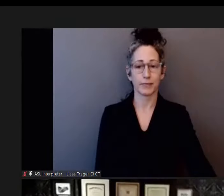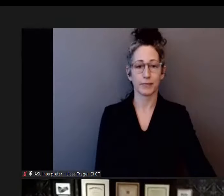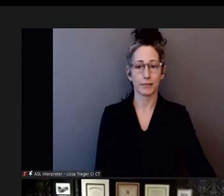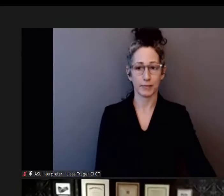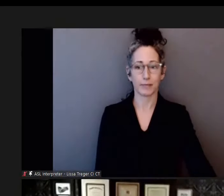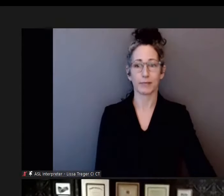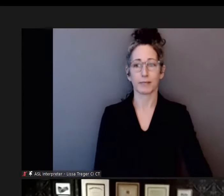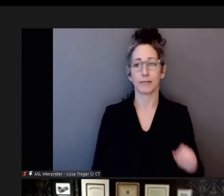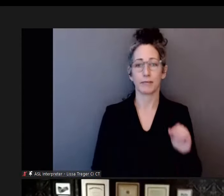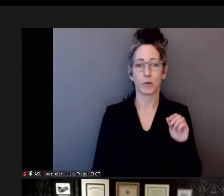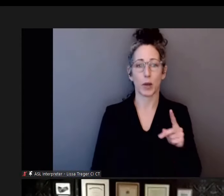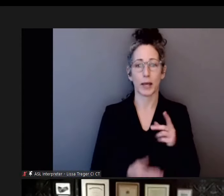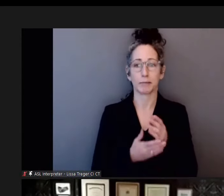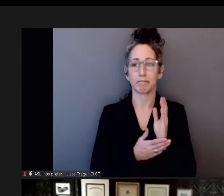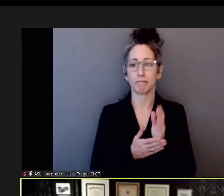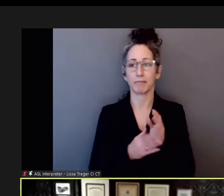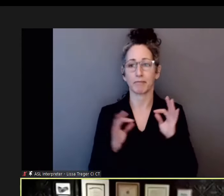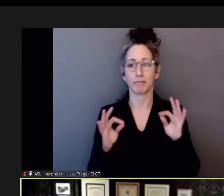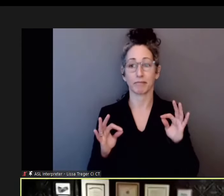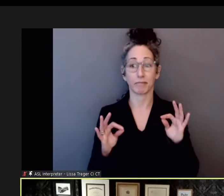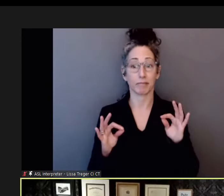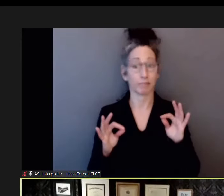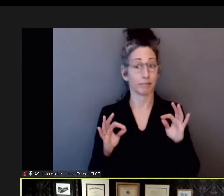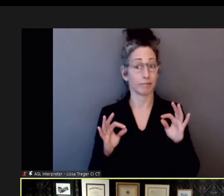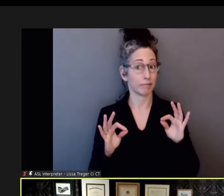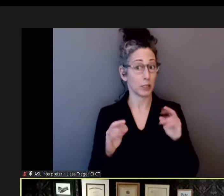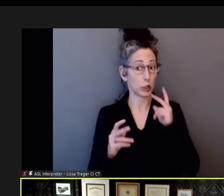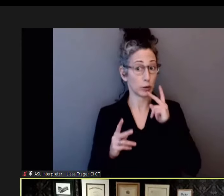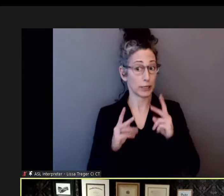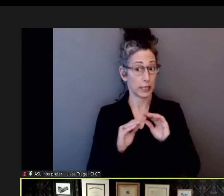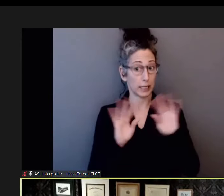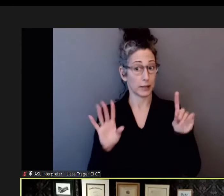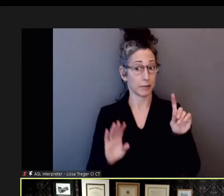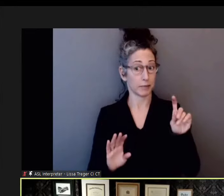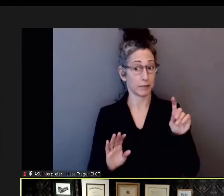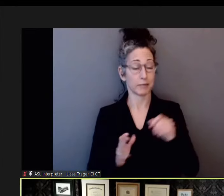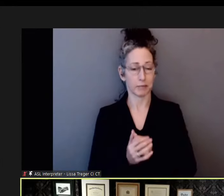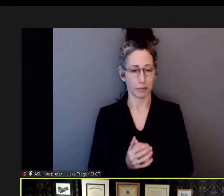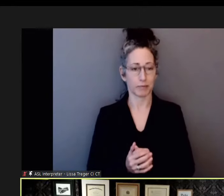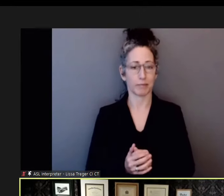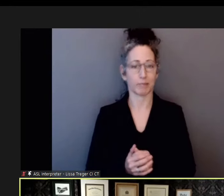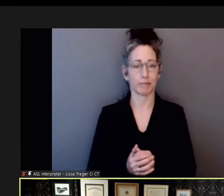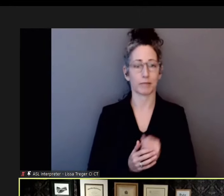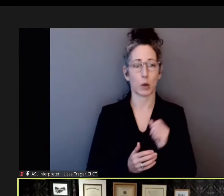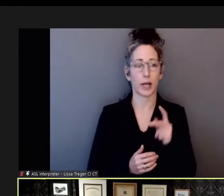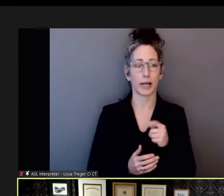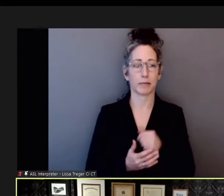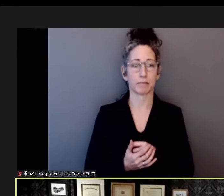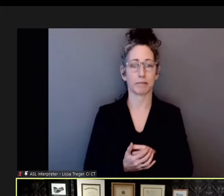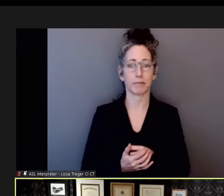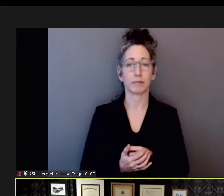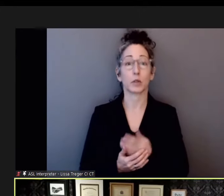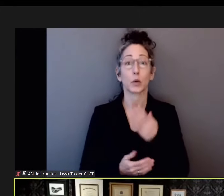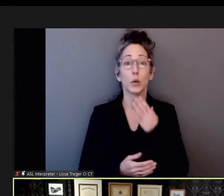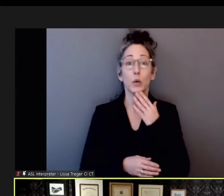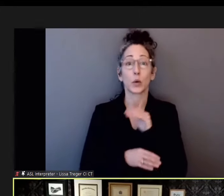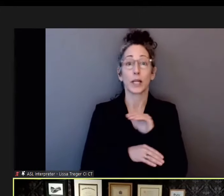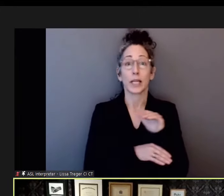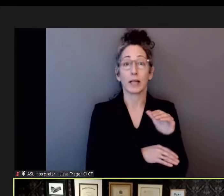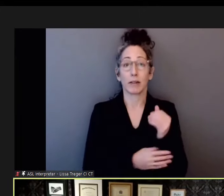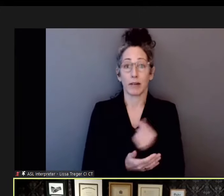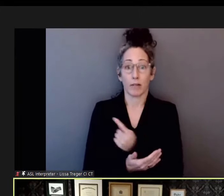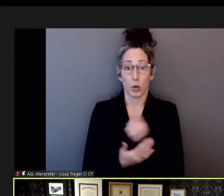Okay, there we go. How is that? Can you see them now? Yes. Great. Yes. Super. Good evening,